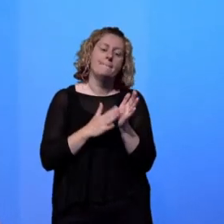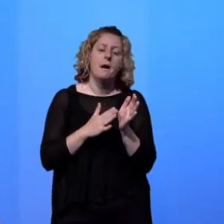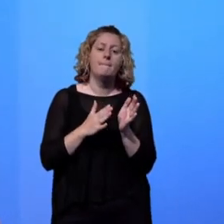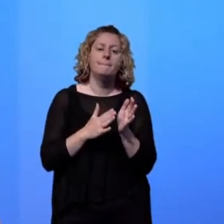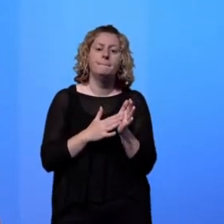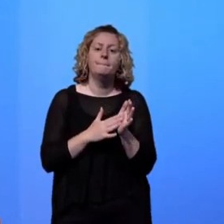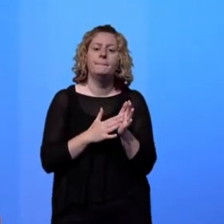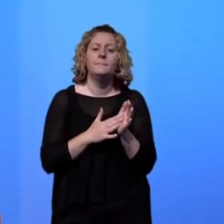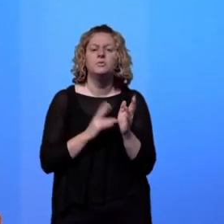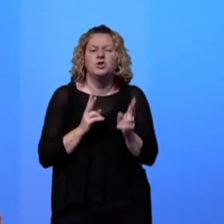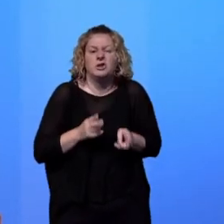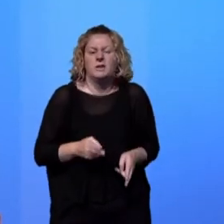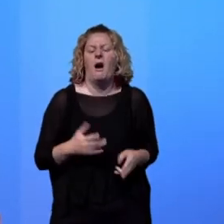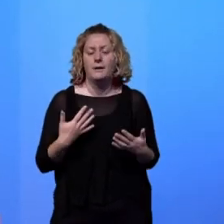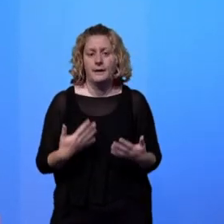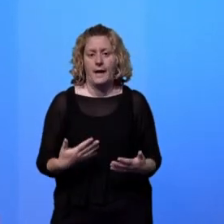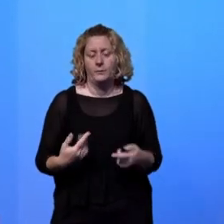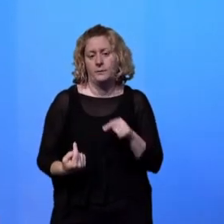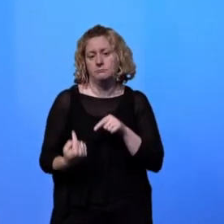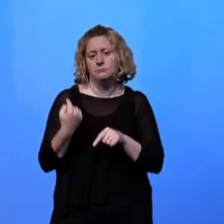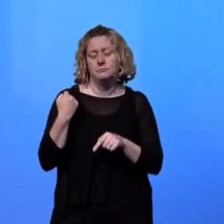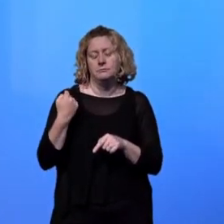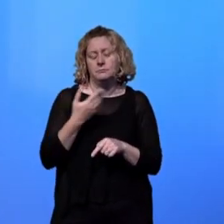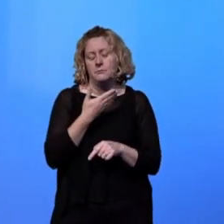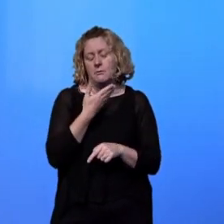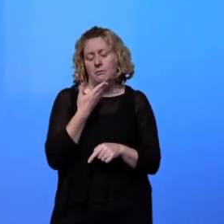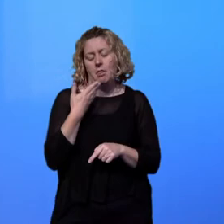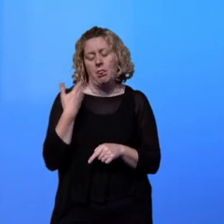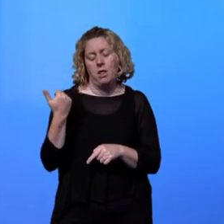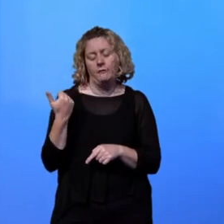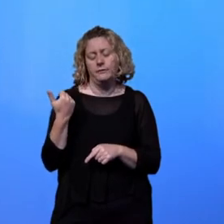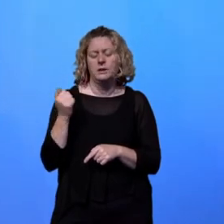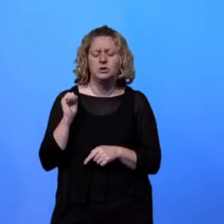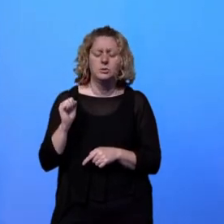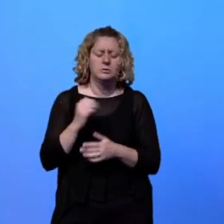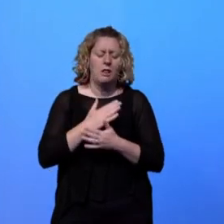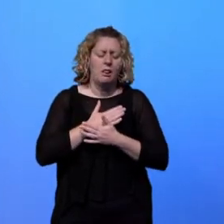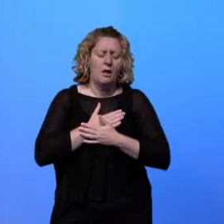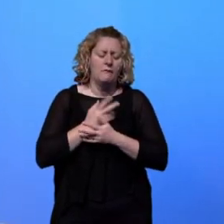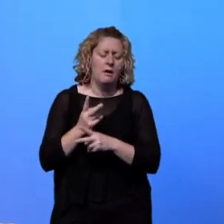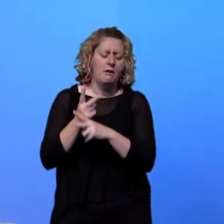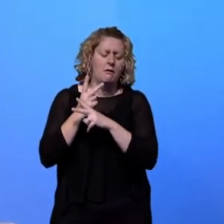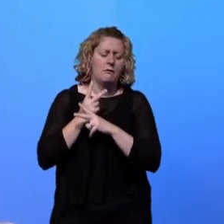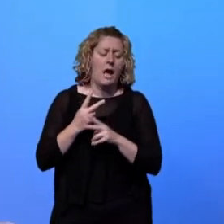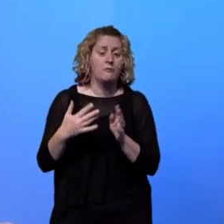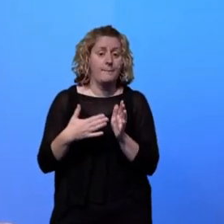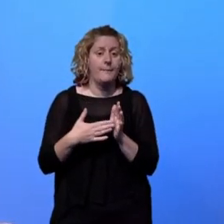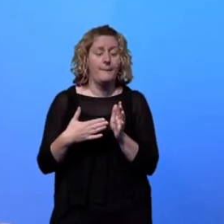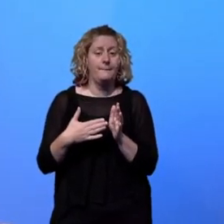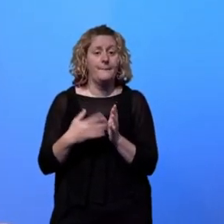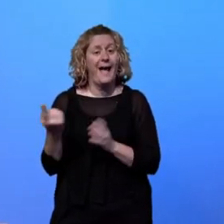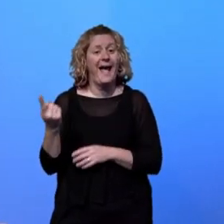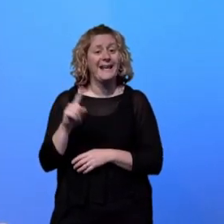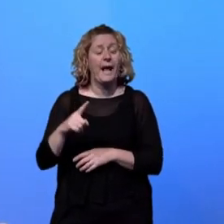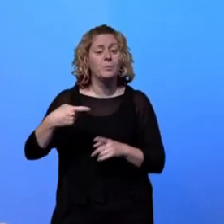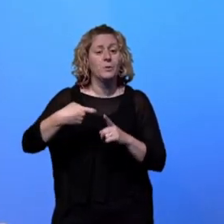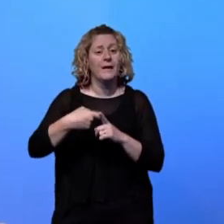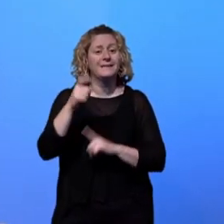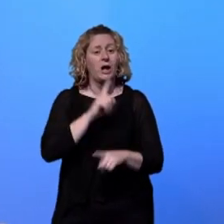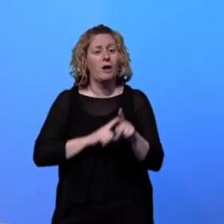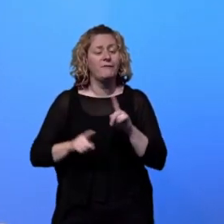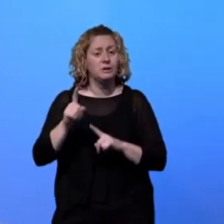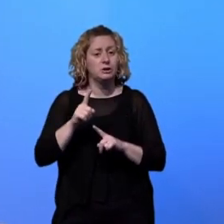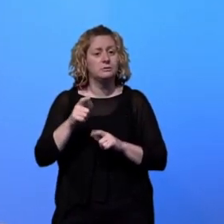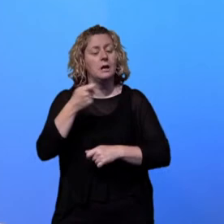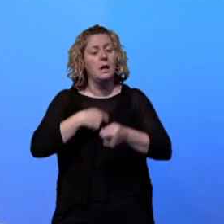but she was lovely. She was such a loving, caring mum. Came to Keswick and came to faith towards the end of her life.